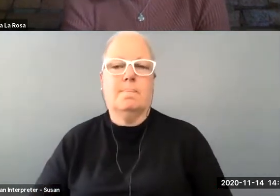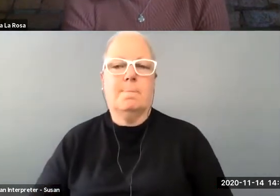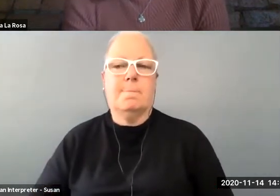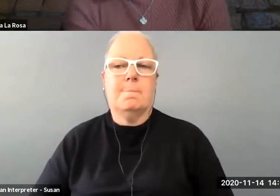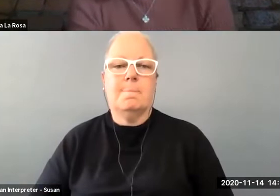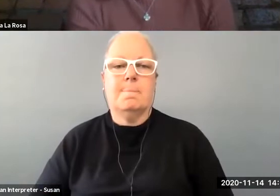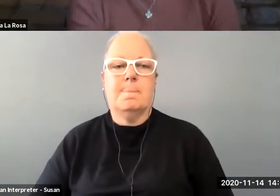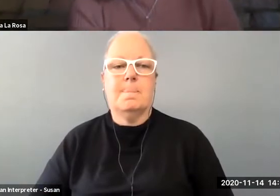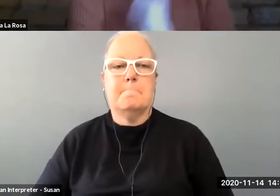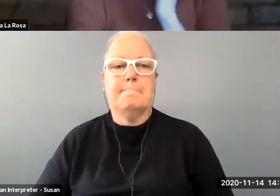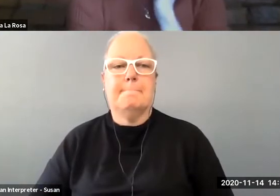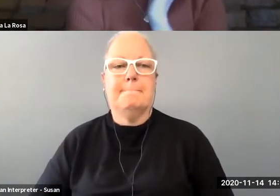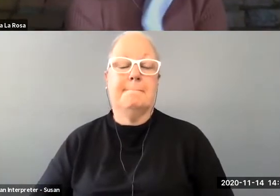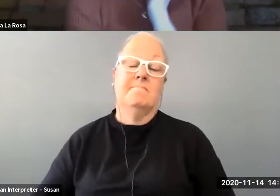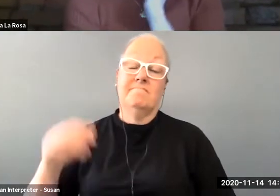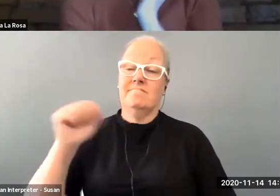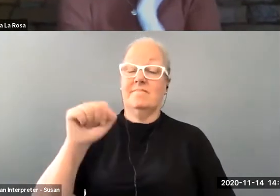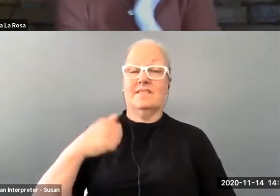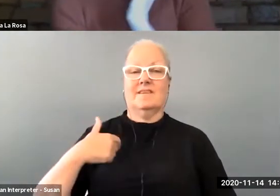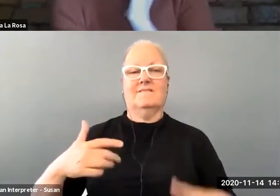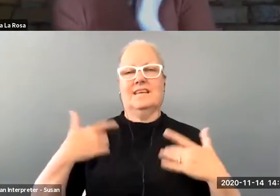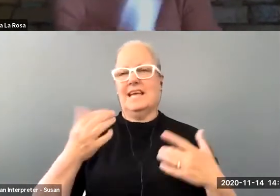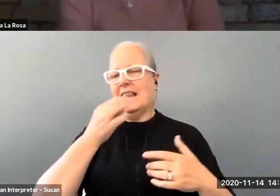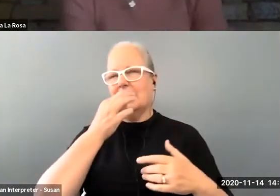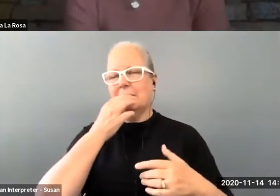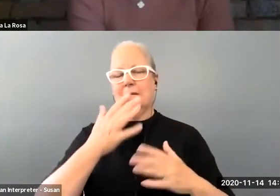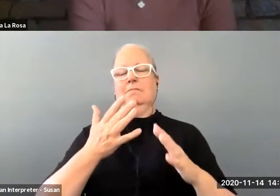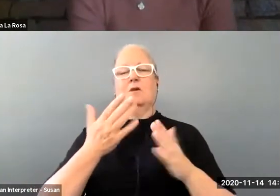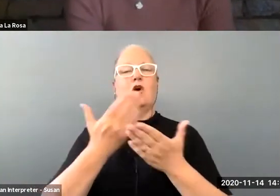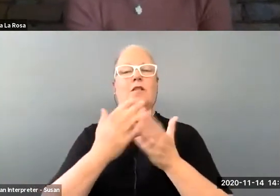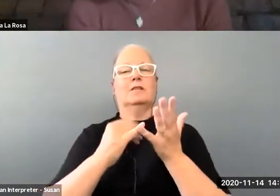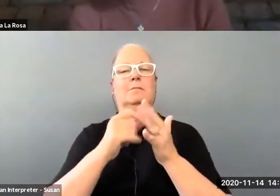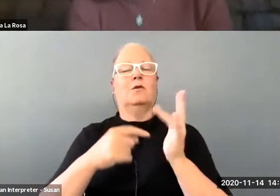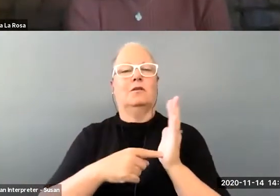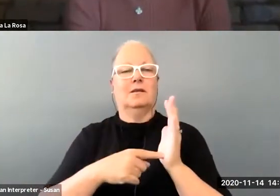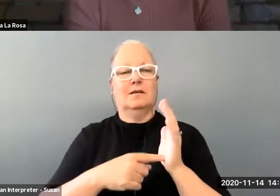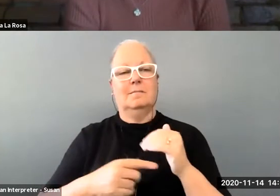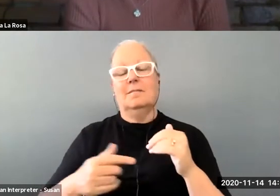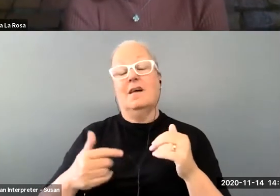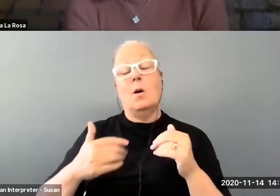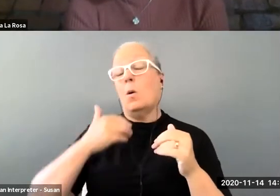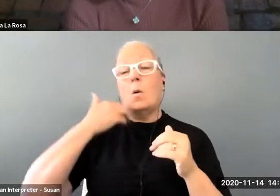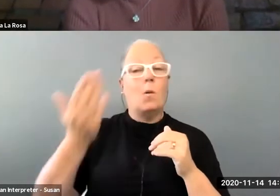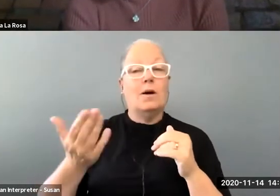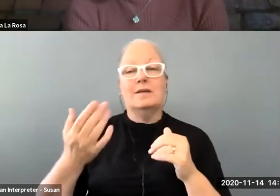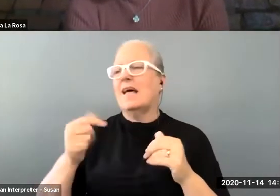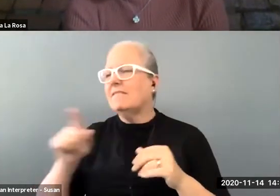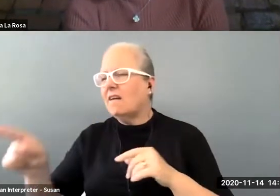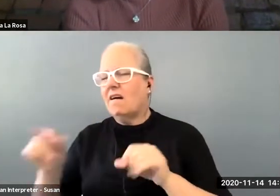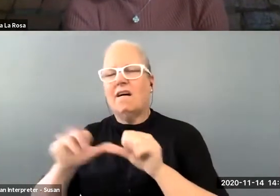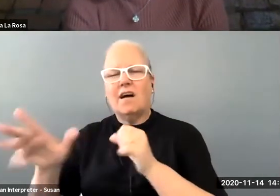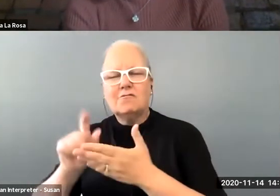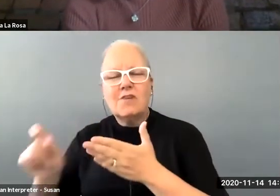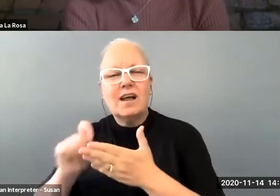Yeah, I mean, absolutely. I feel a little bit put on the spot, but I mean, I'm endlessly inspired by different writers. I